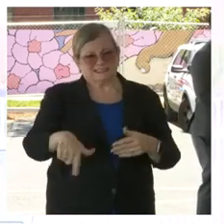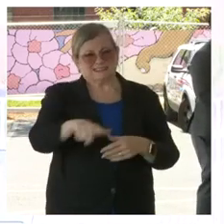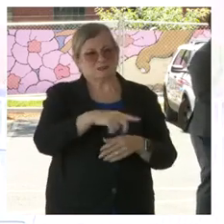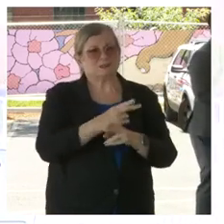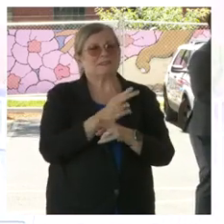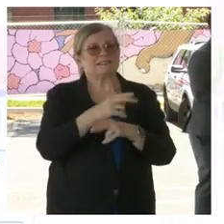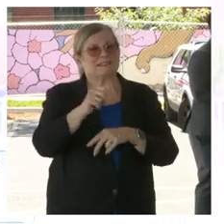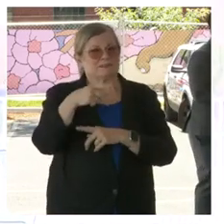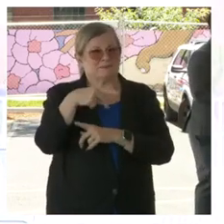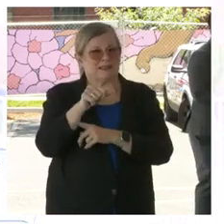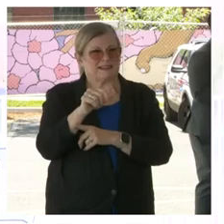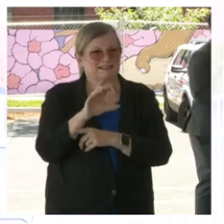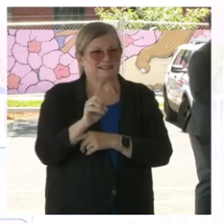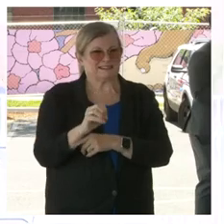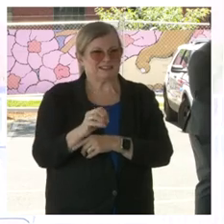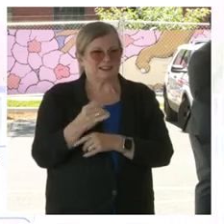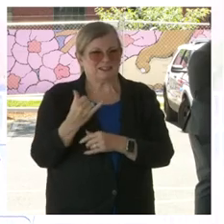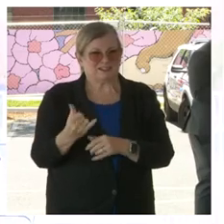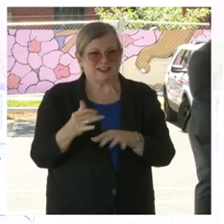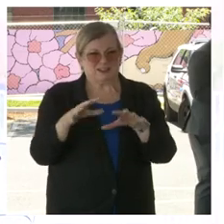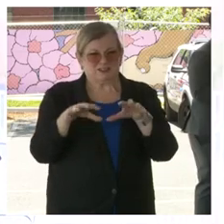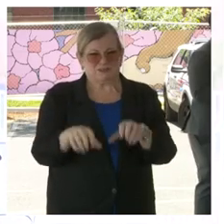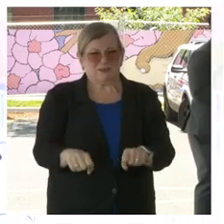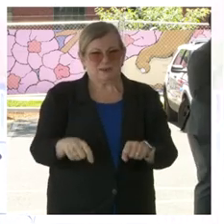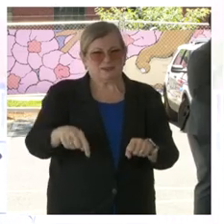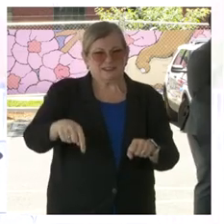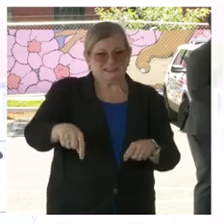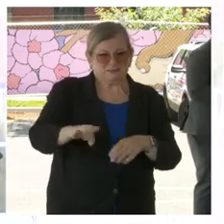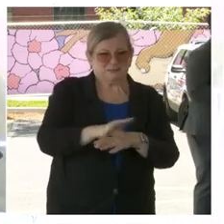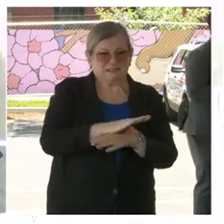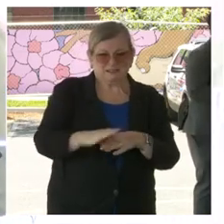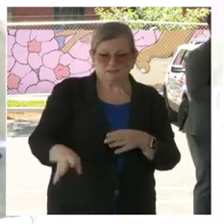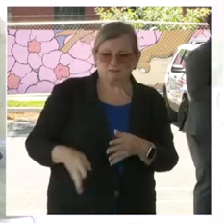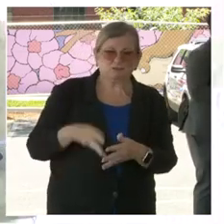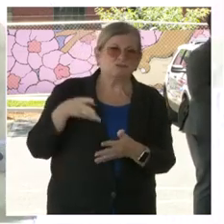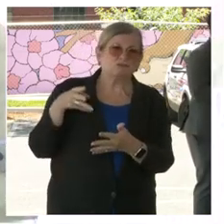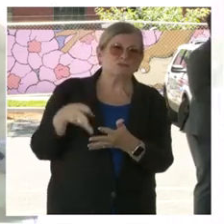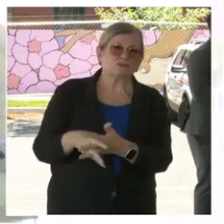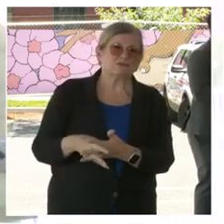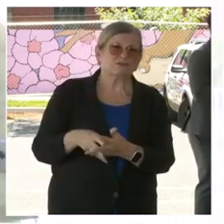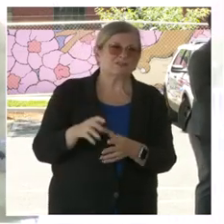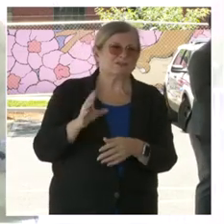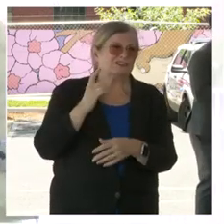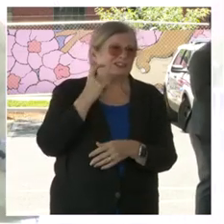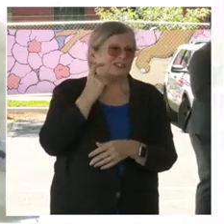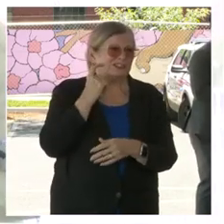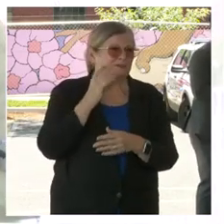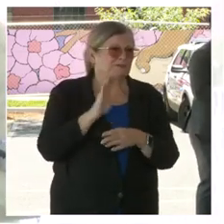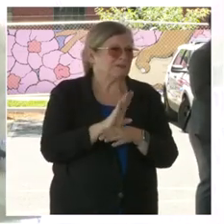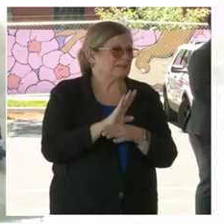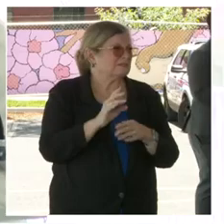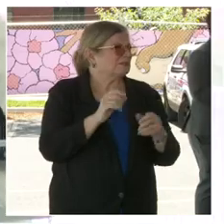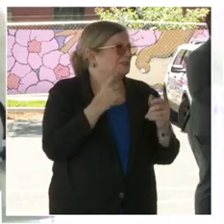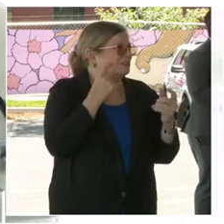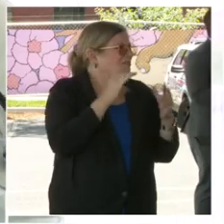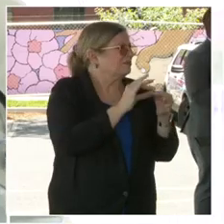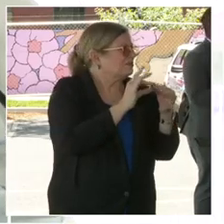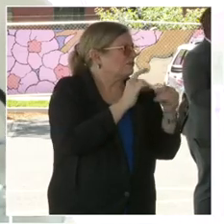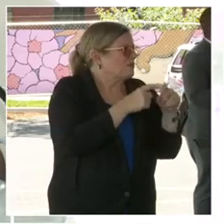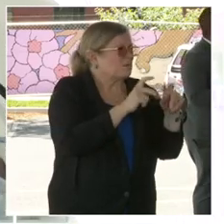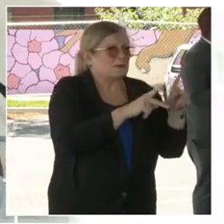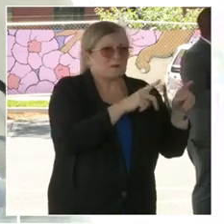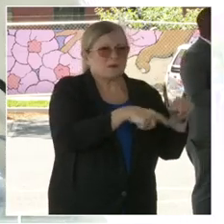incubate the businesses that we just heard from. So I'm going to turn to the team to talk about what the transition looks